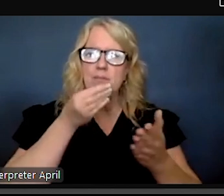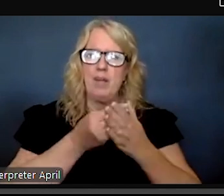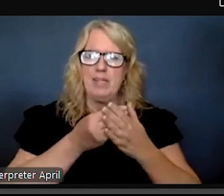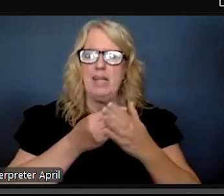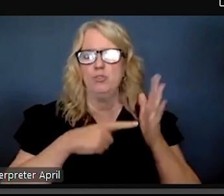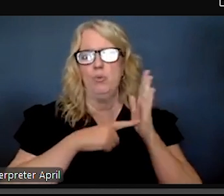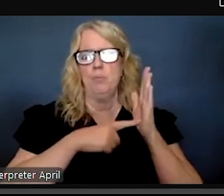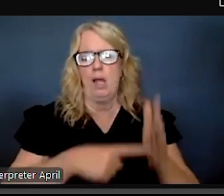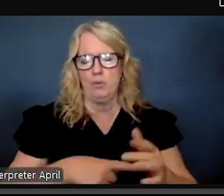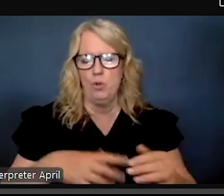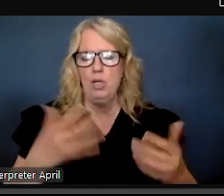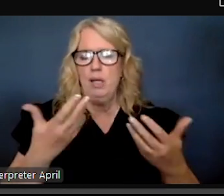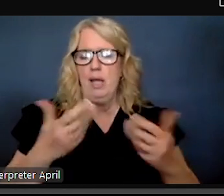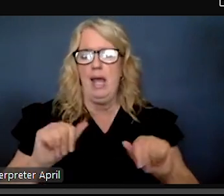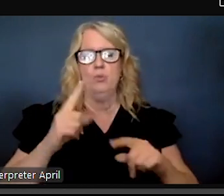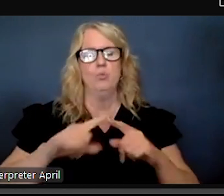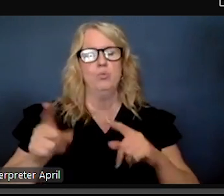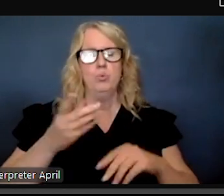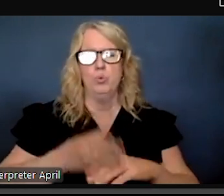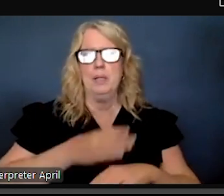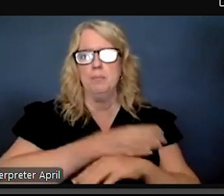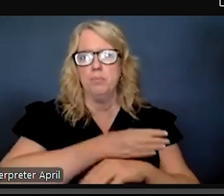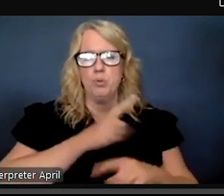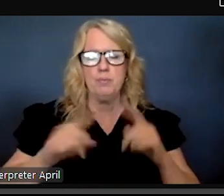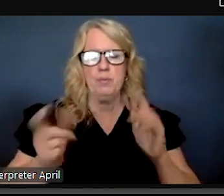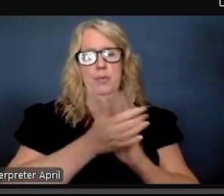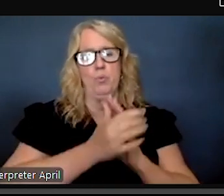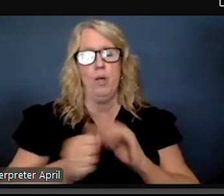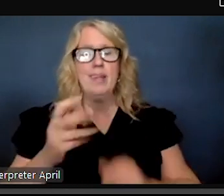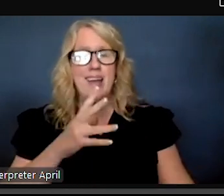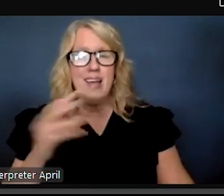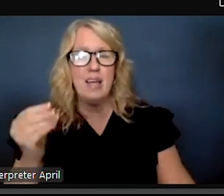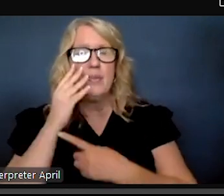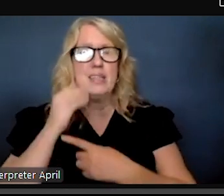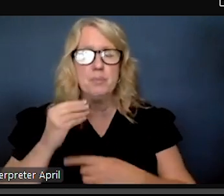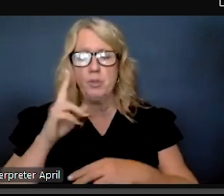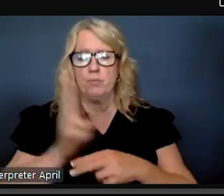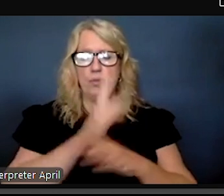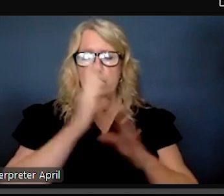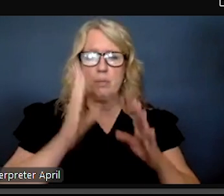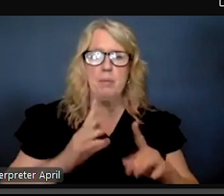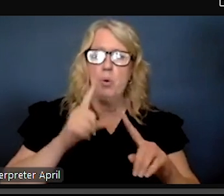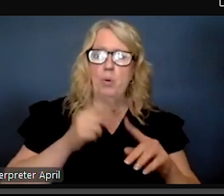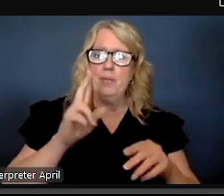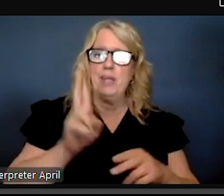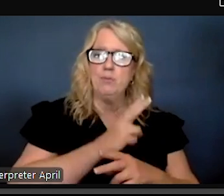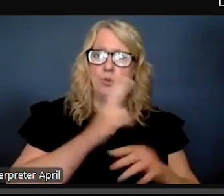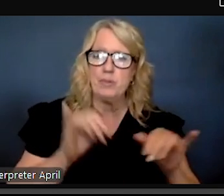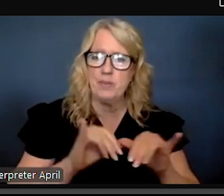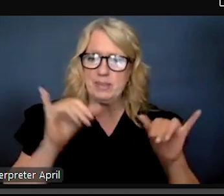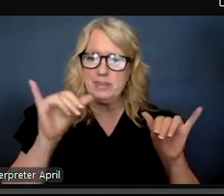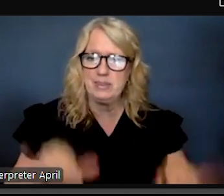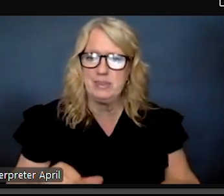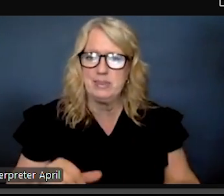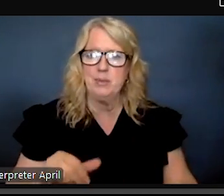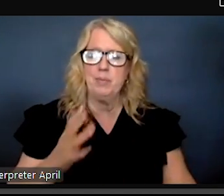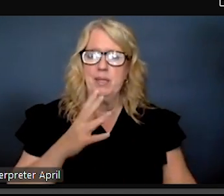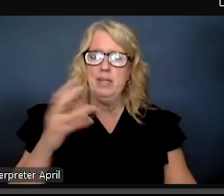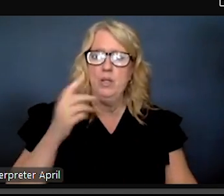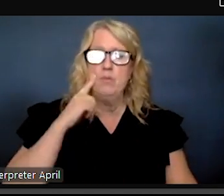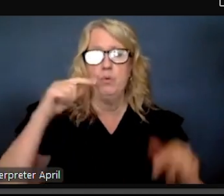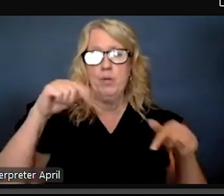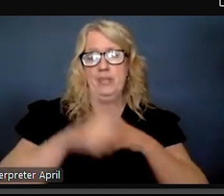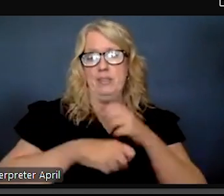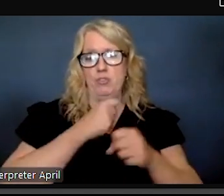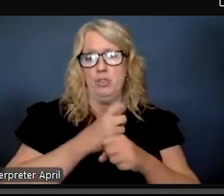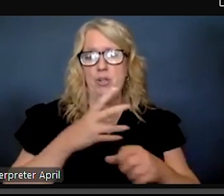as well as improving the quality and the experience for consumers when they use the system. That's a real focus for us this and next